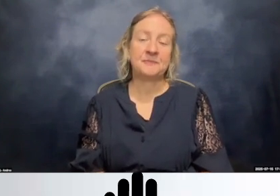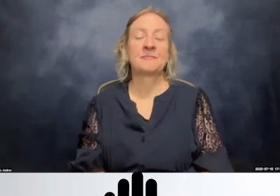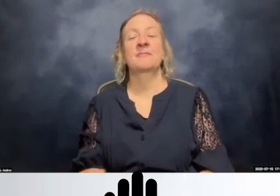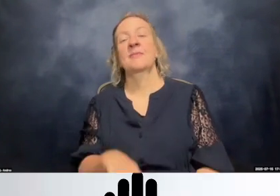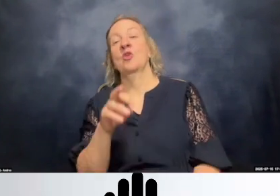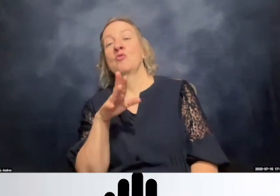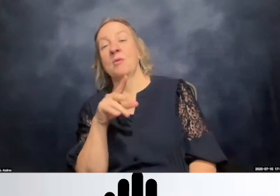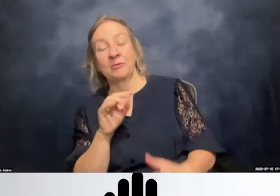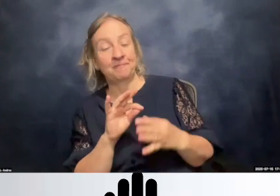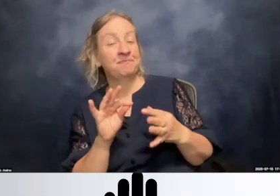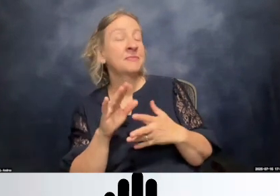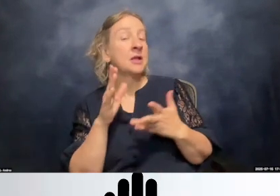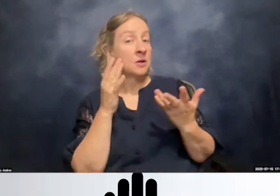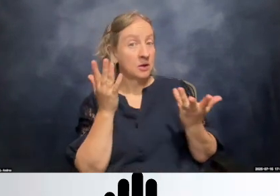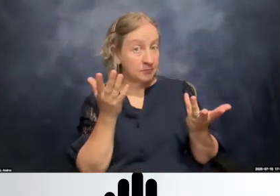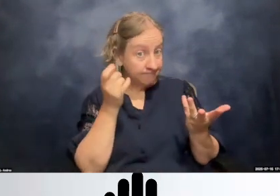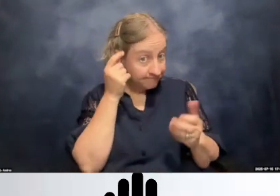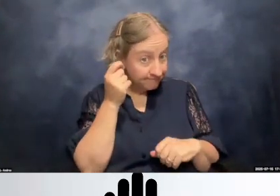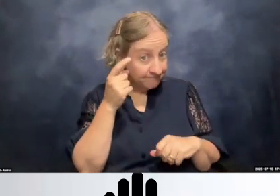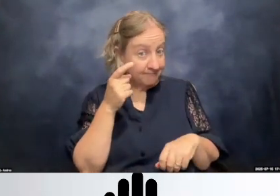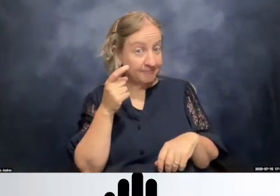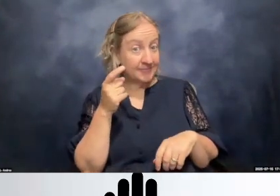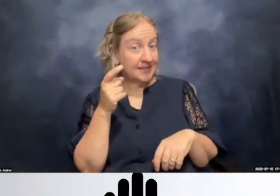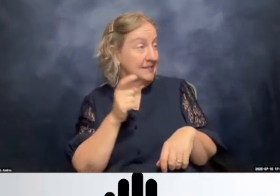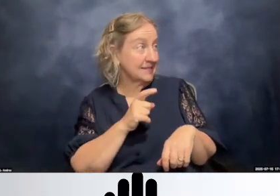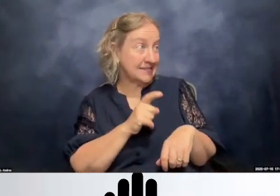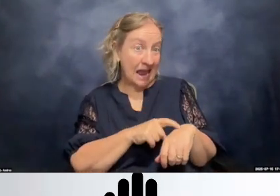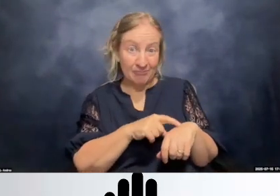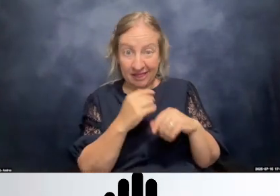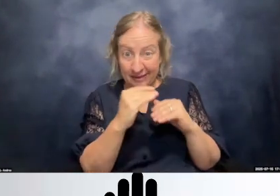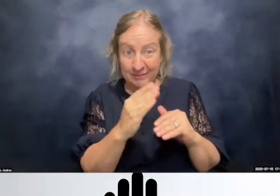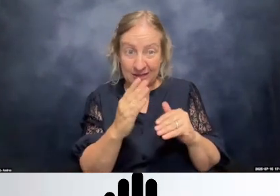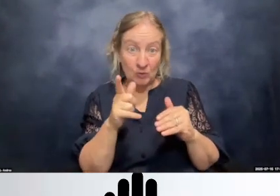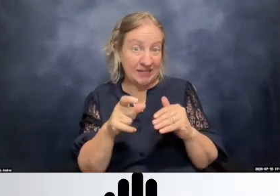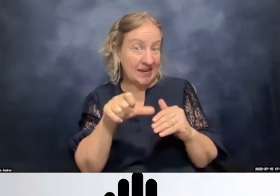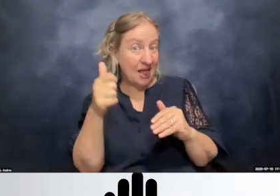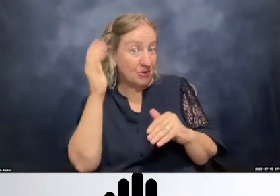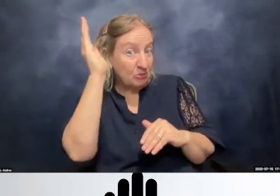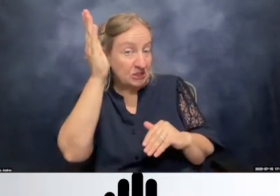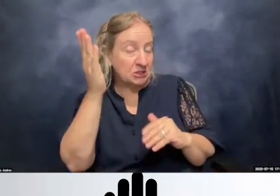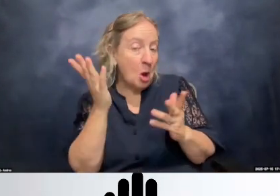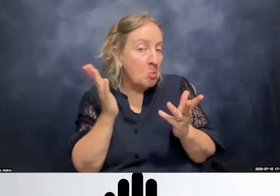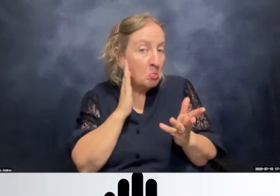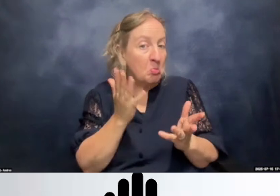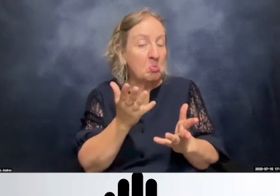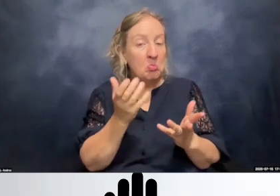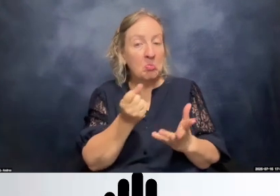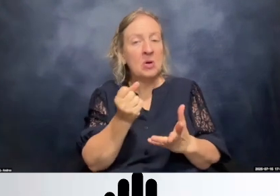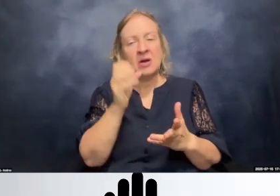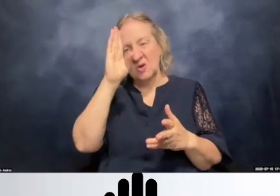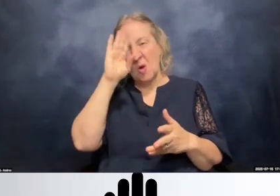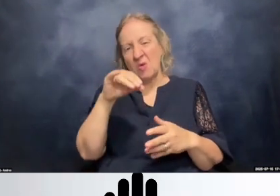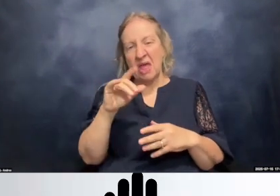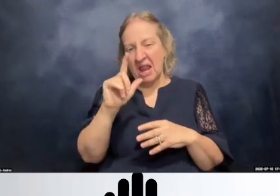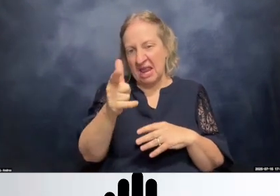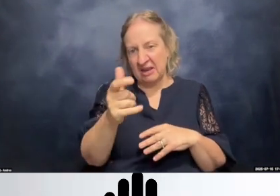Okay, well, in the interest of time, we do have another presentation to get to. So again, I would remind you that you will have additional